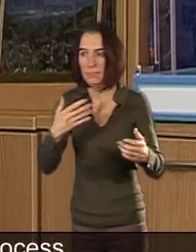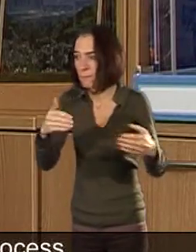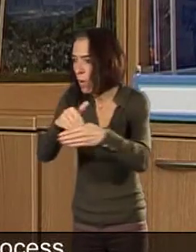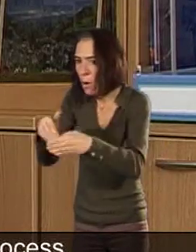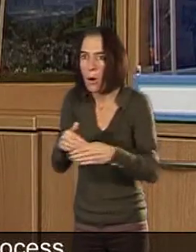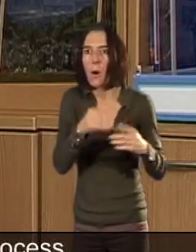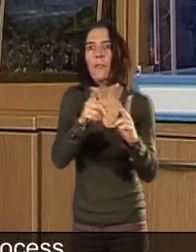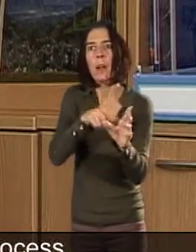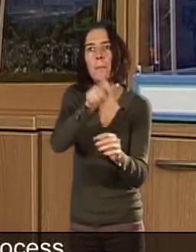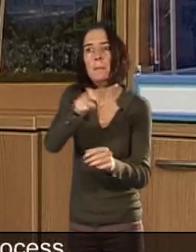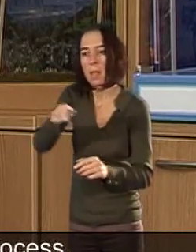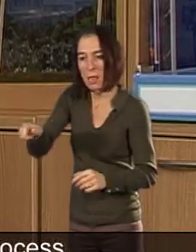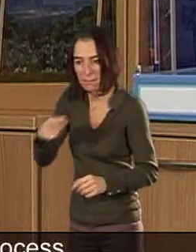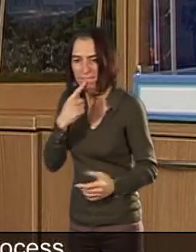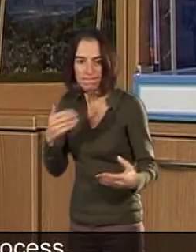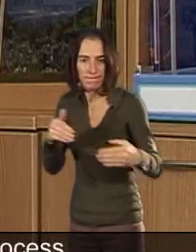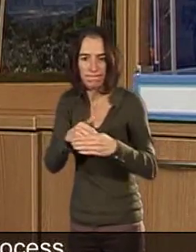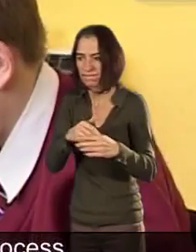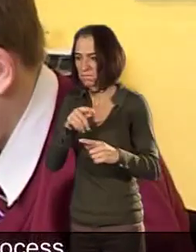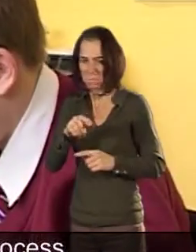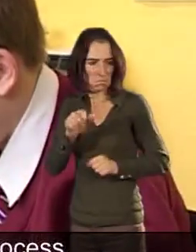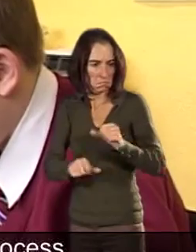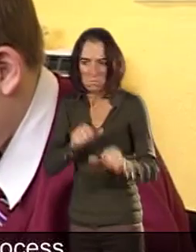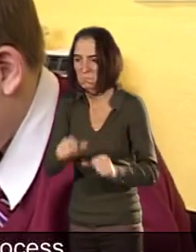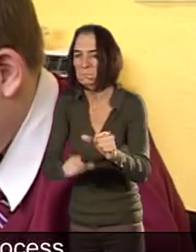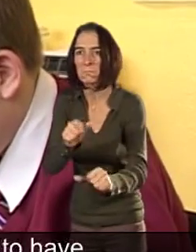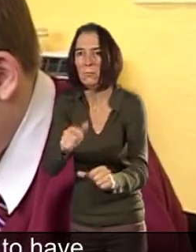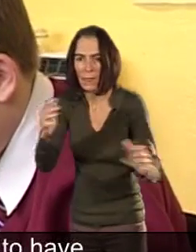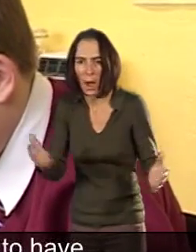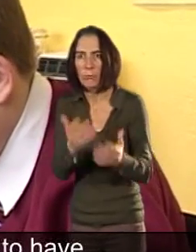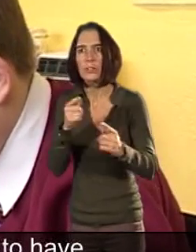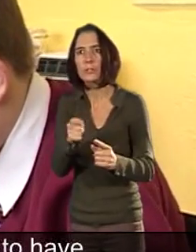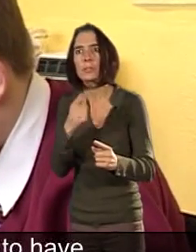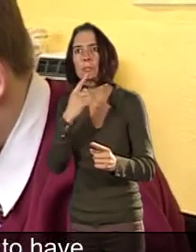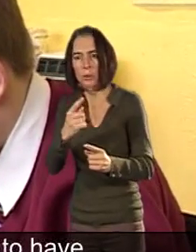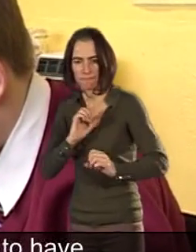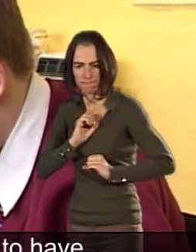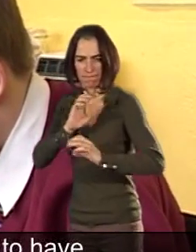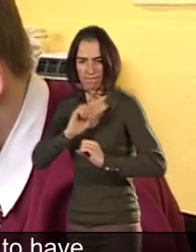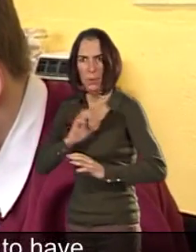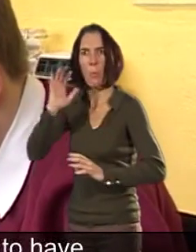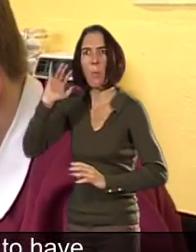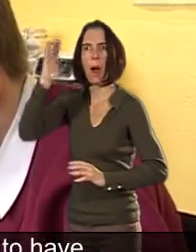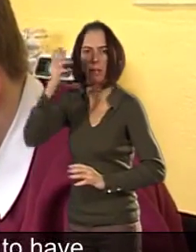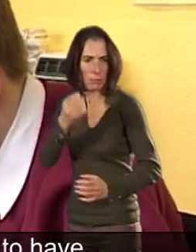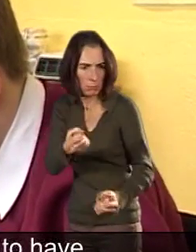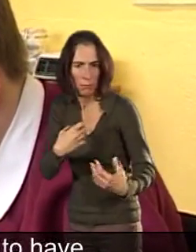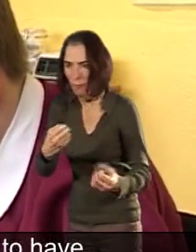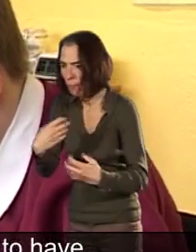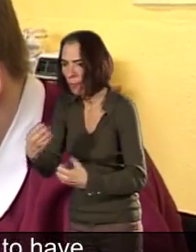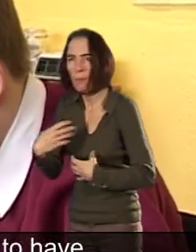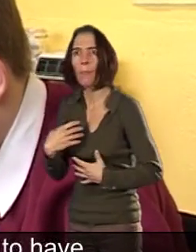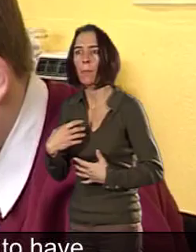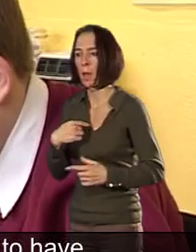involving the young people themselves in the process, I think is really important. Encourage people to express their concerns, but